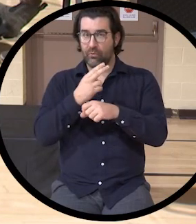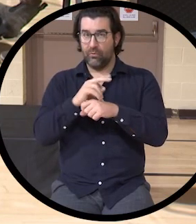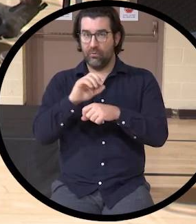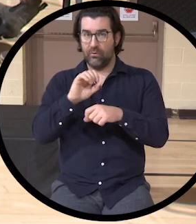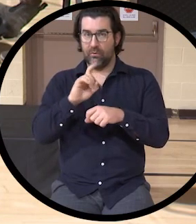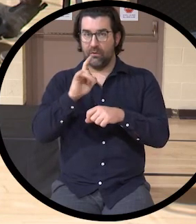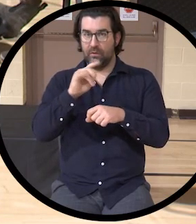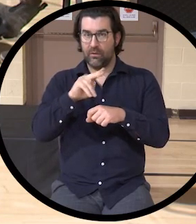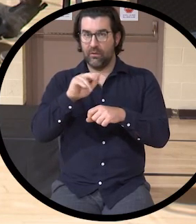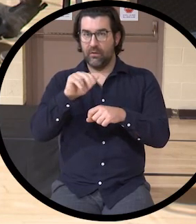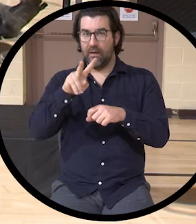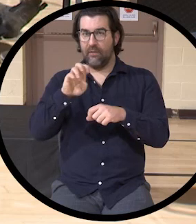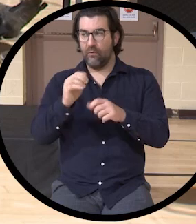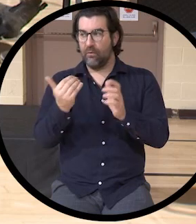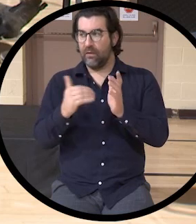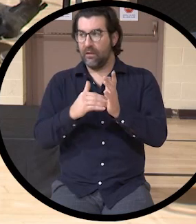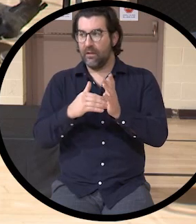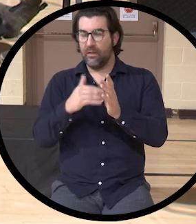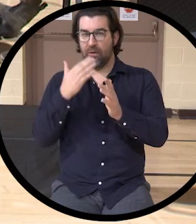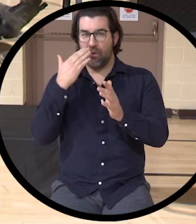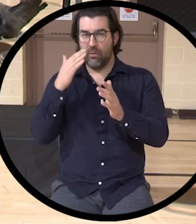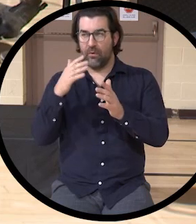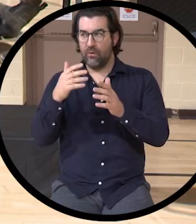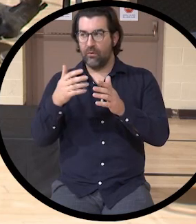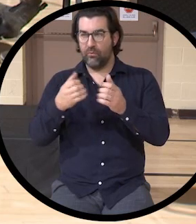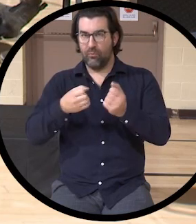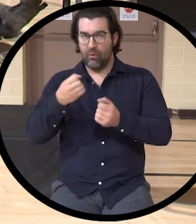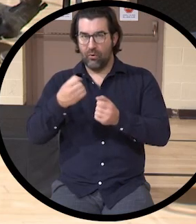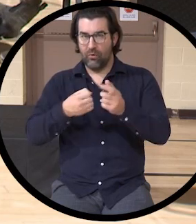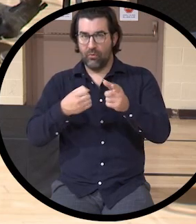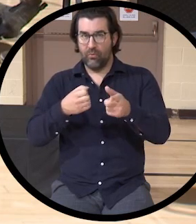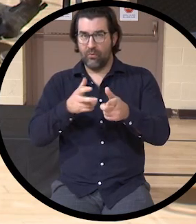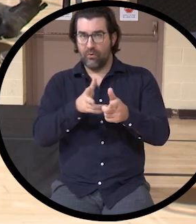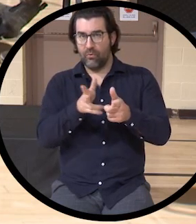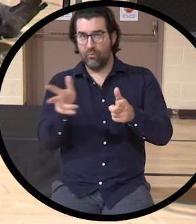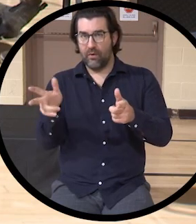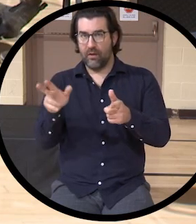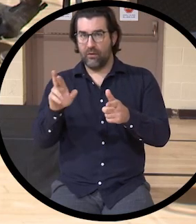now I'm wondering, what about all the cars that want to speed? Are they now going to make a right on Chisholm